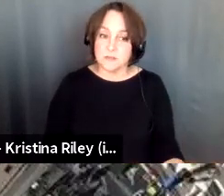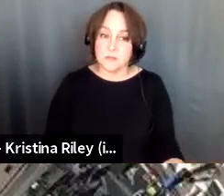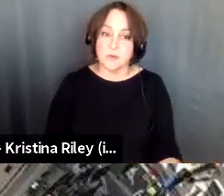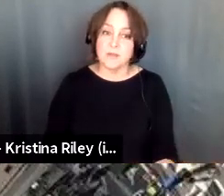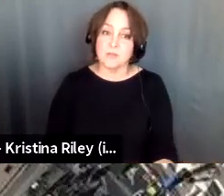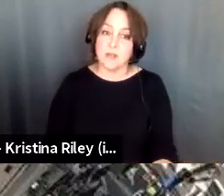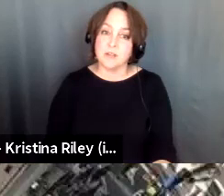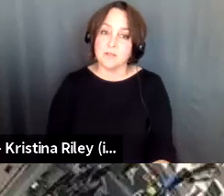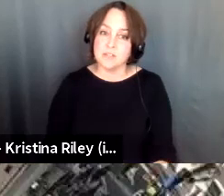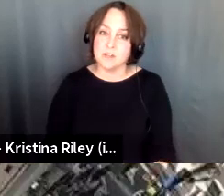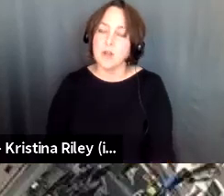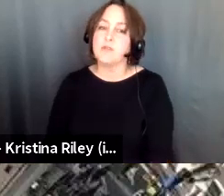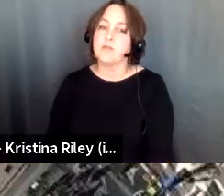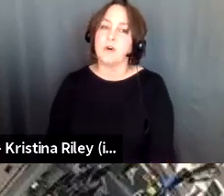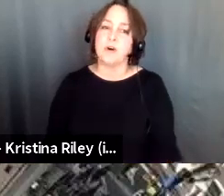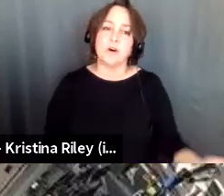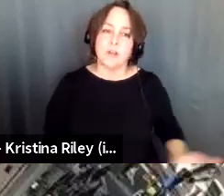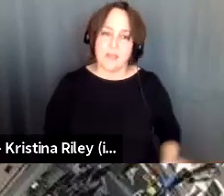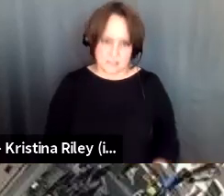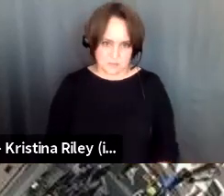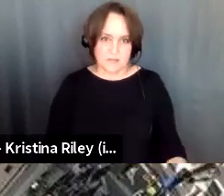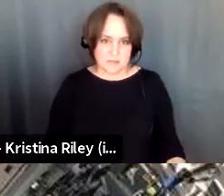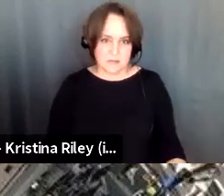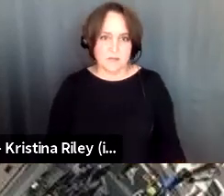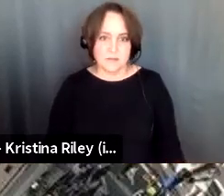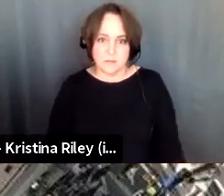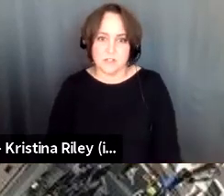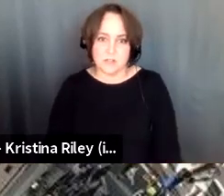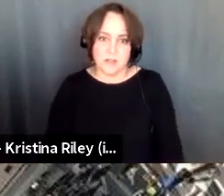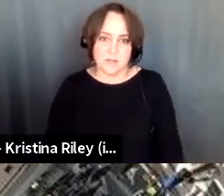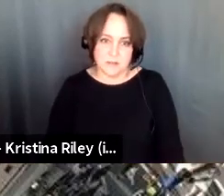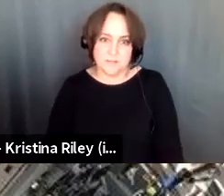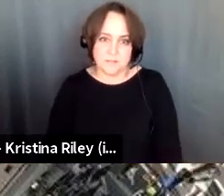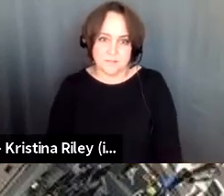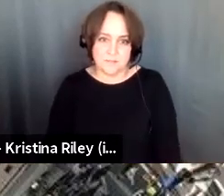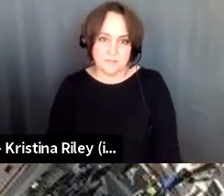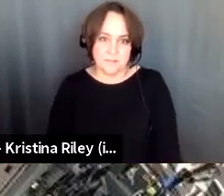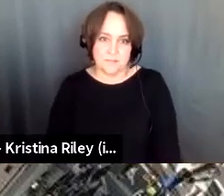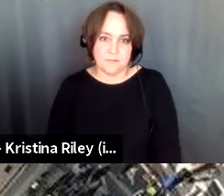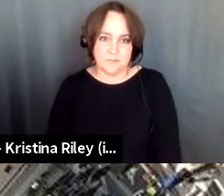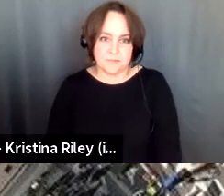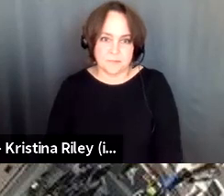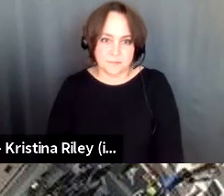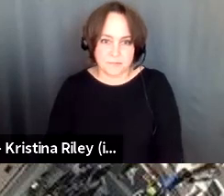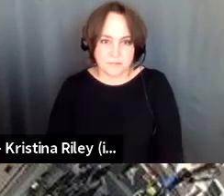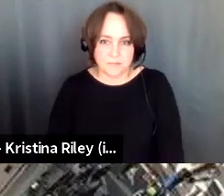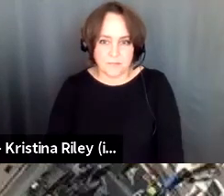whereas deaf people have to rely on their vision for all aspects of information gathering.